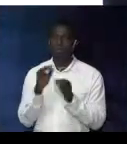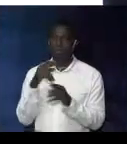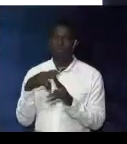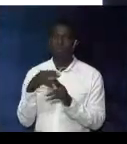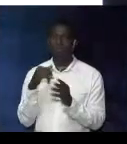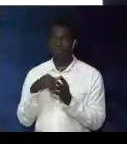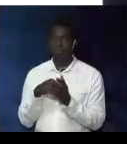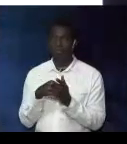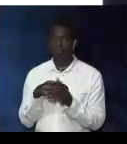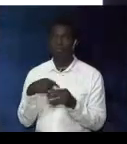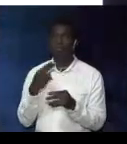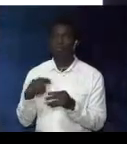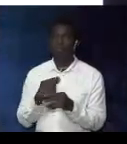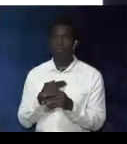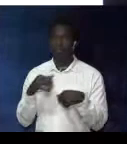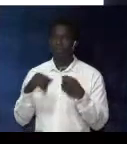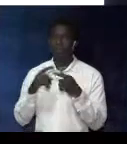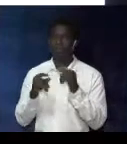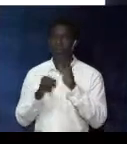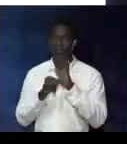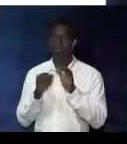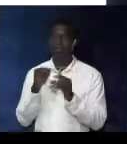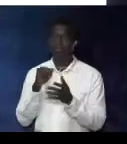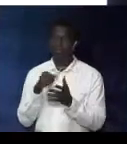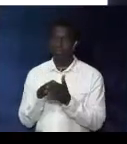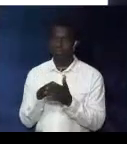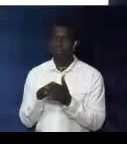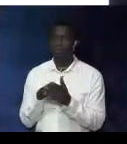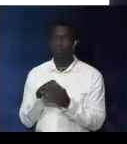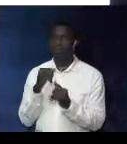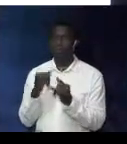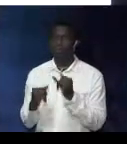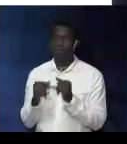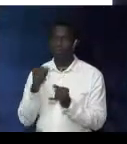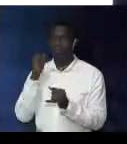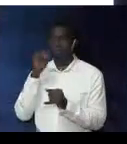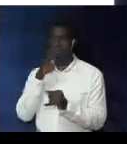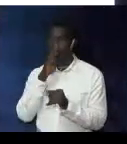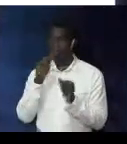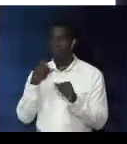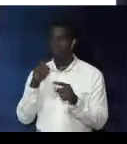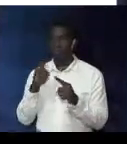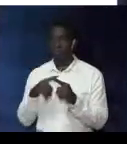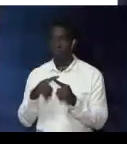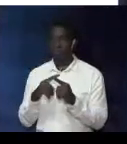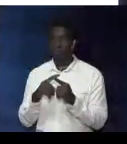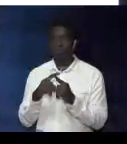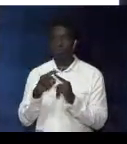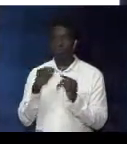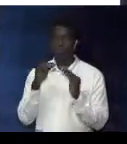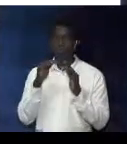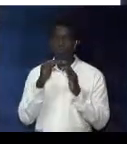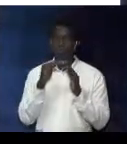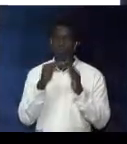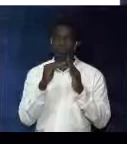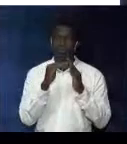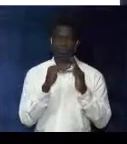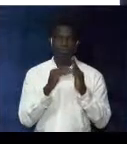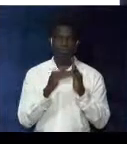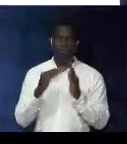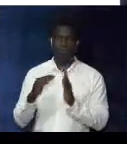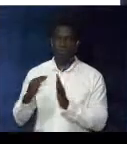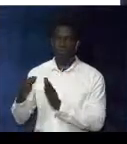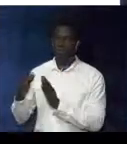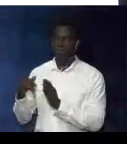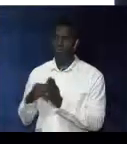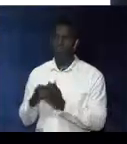quadrilateral, you must tell us how to identify it. You should be able to do that. Finally, you should be able to categorize quadrilaterals.